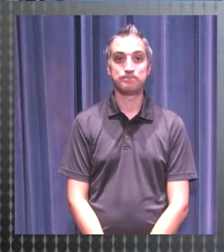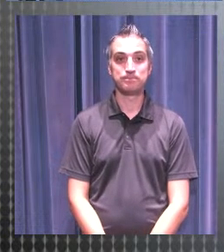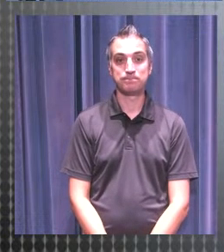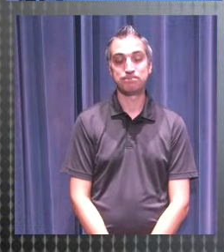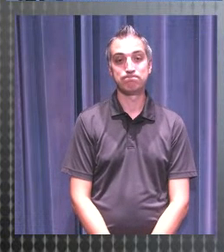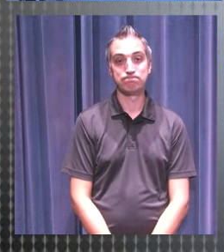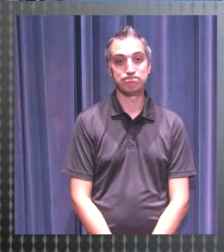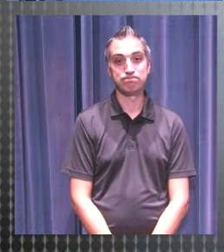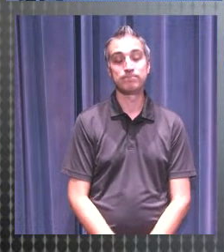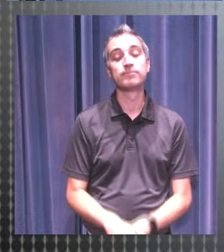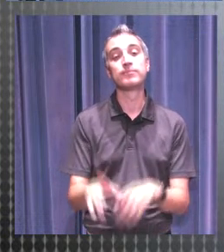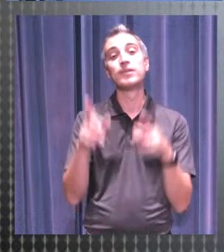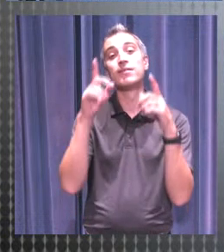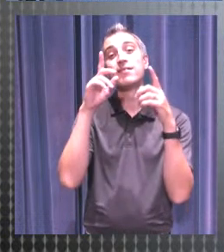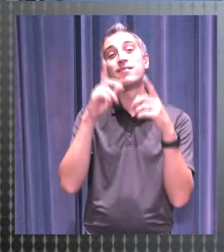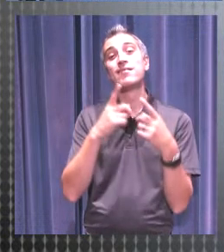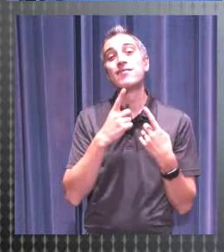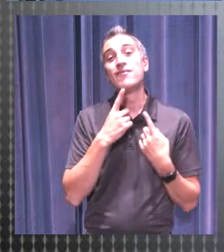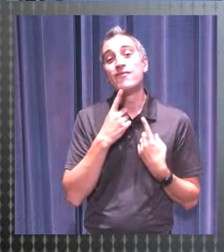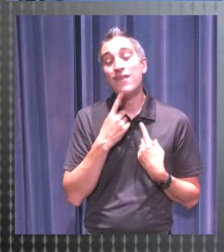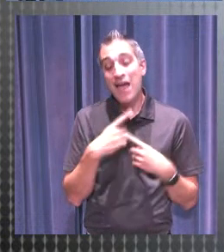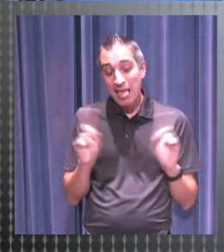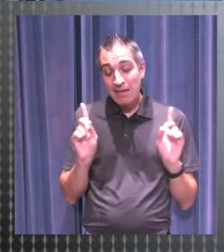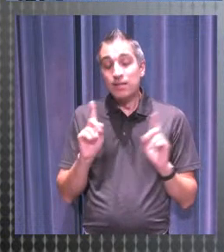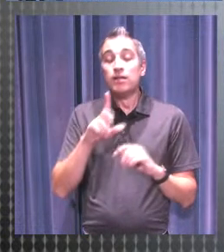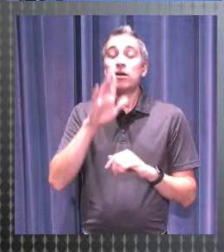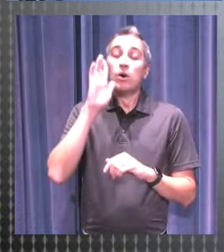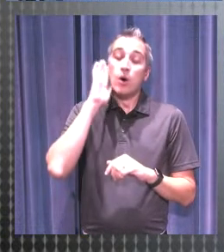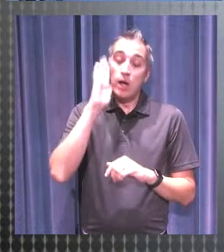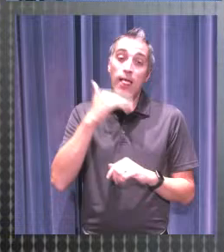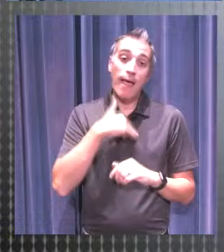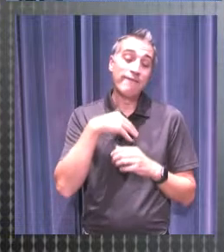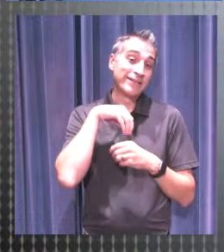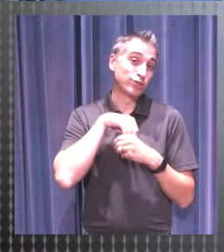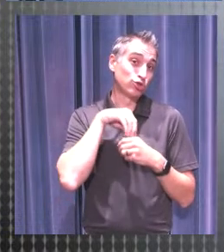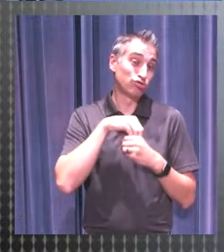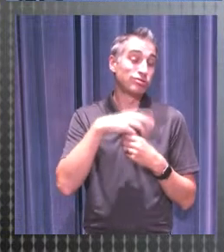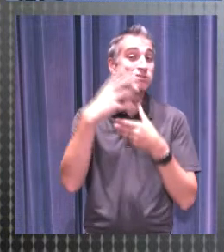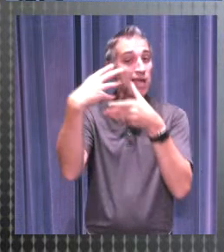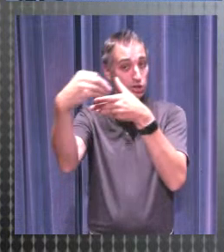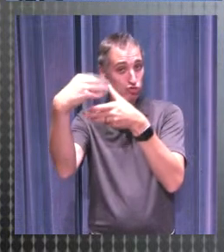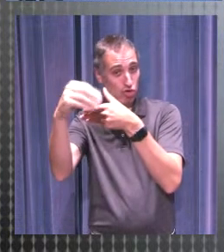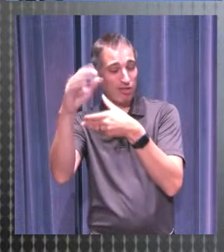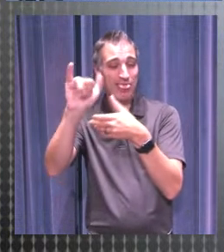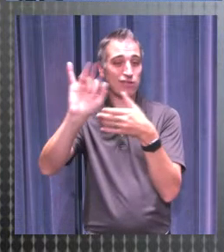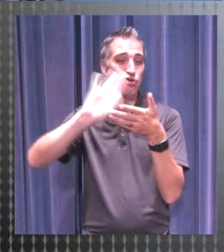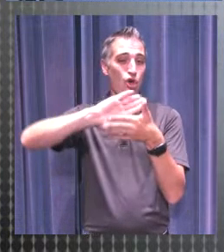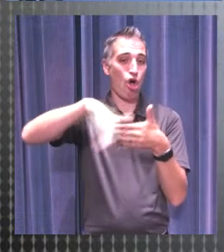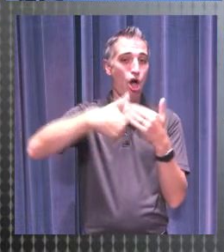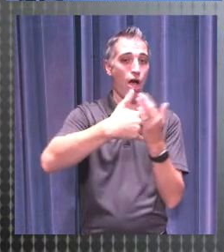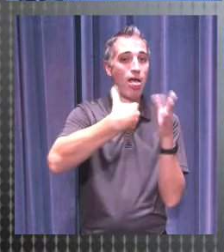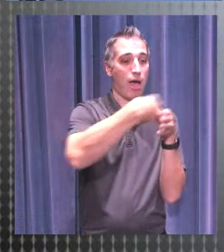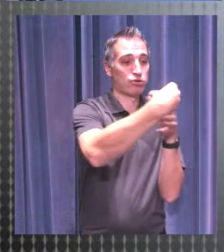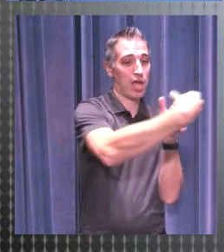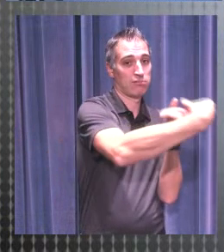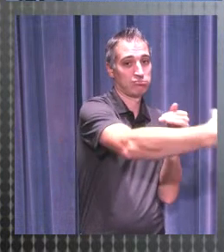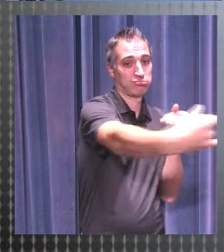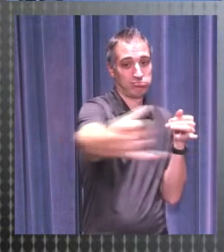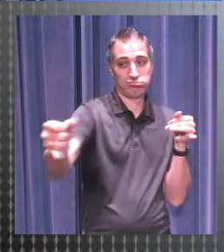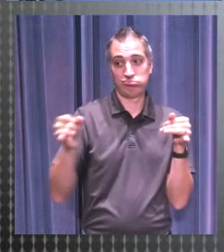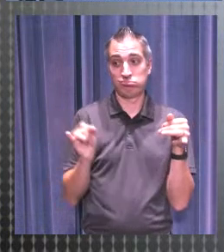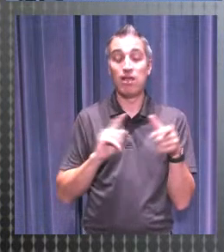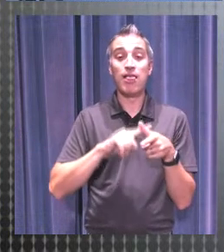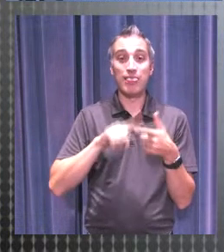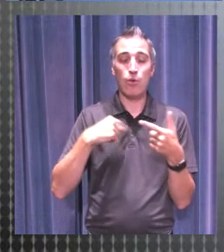Finally, still part of phase one is going to be the internal. So we talked about the external, that's all the perimeter on the outside of the building. And then of course we have